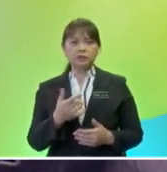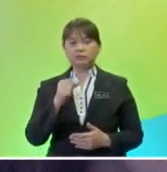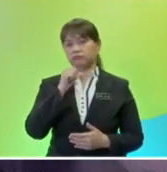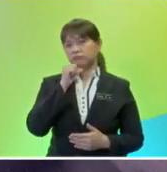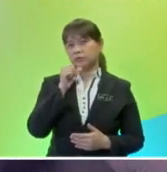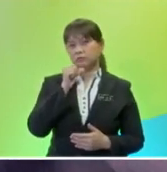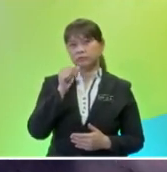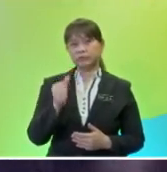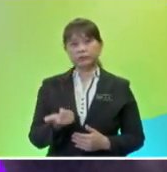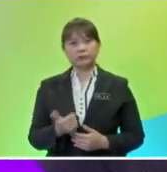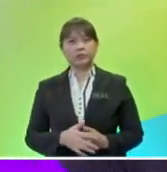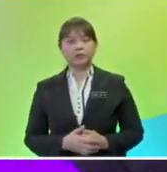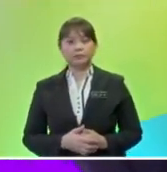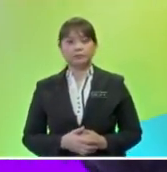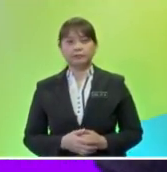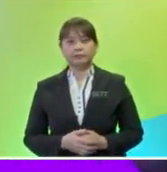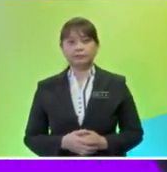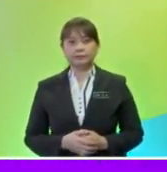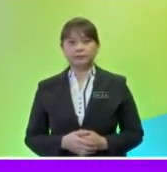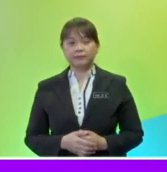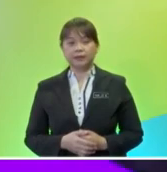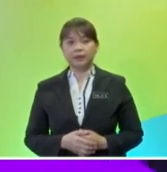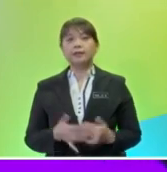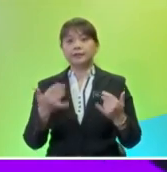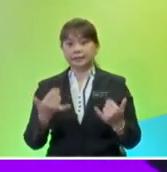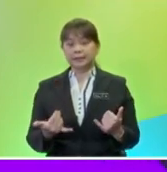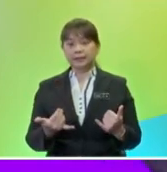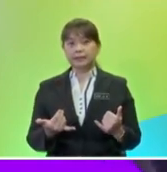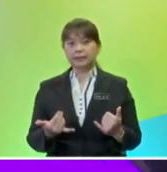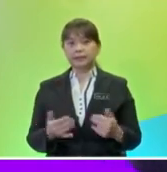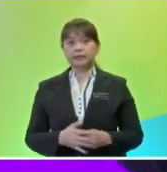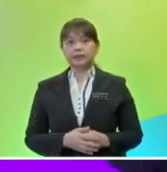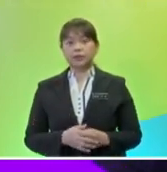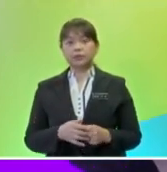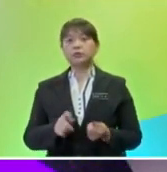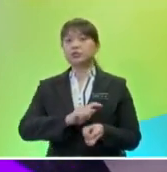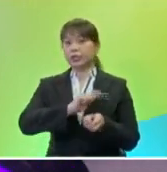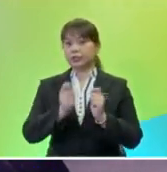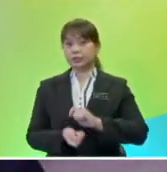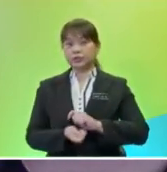It's not even pulling. Yeah. Okay, now you change south. Okay.